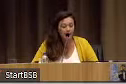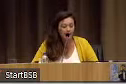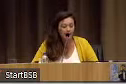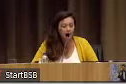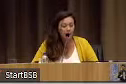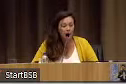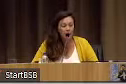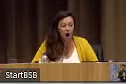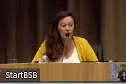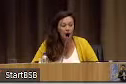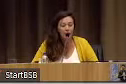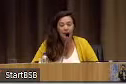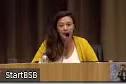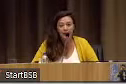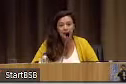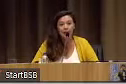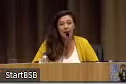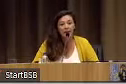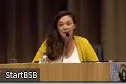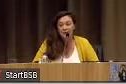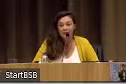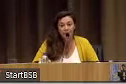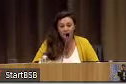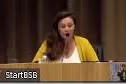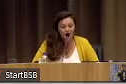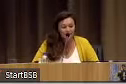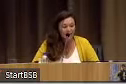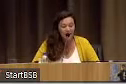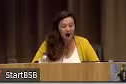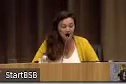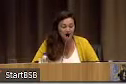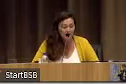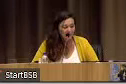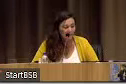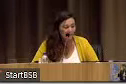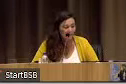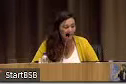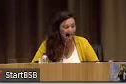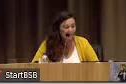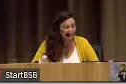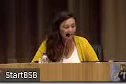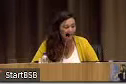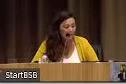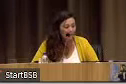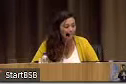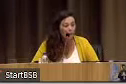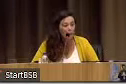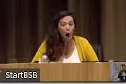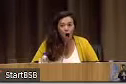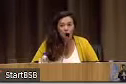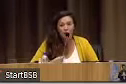intelligence. The use of the information that are in the RNDS are endless.